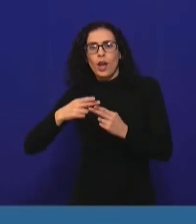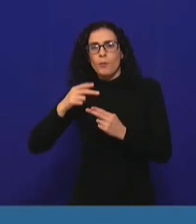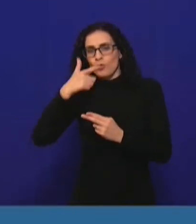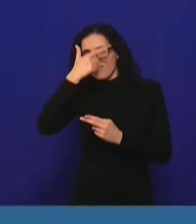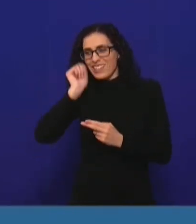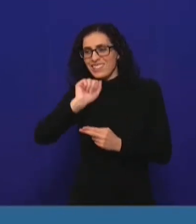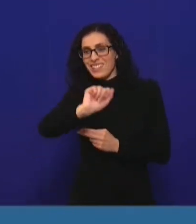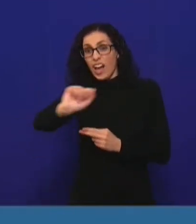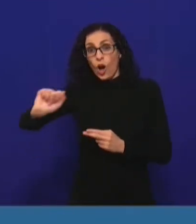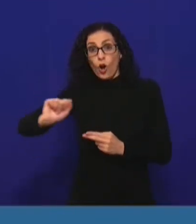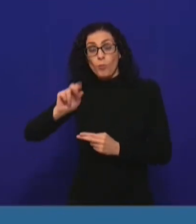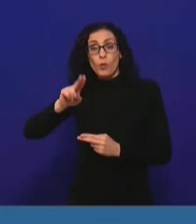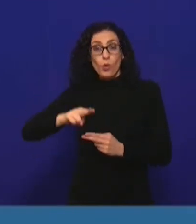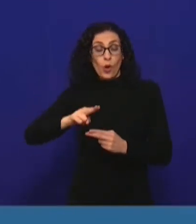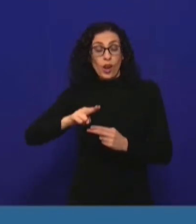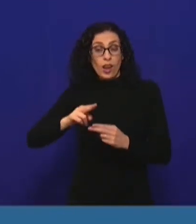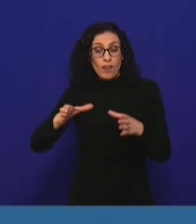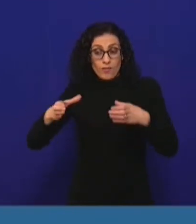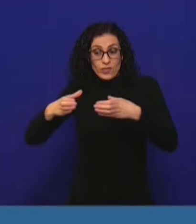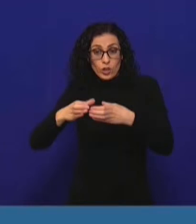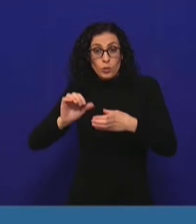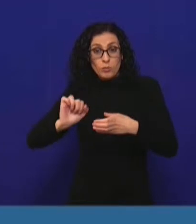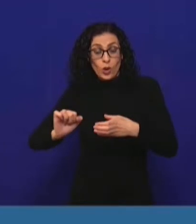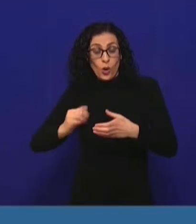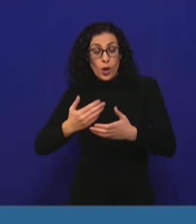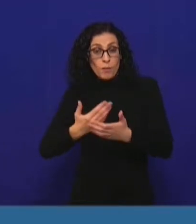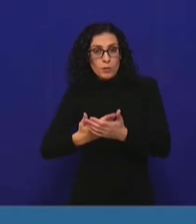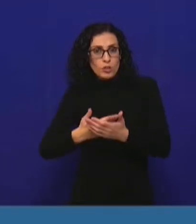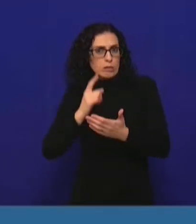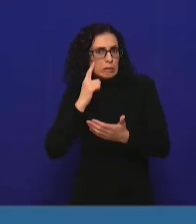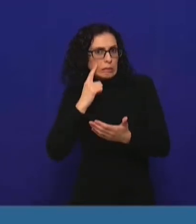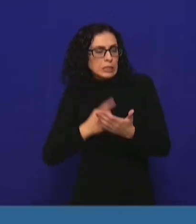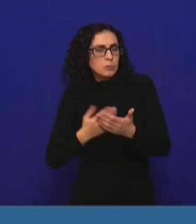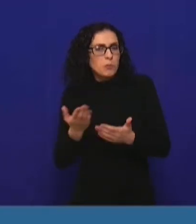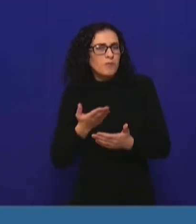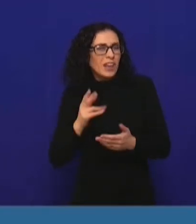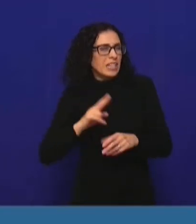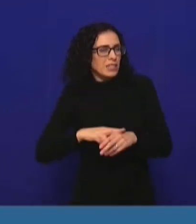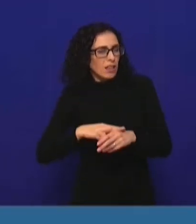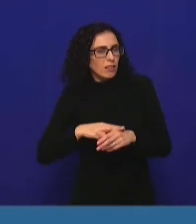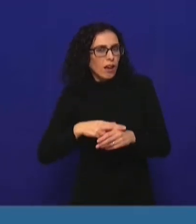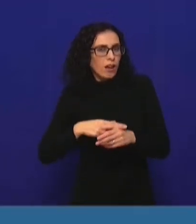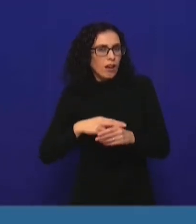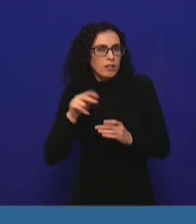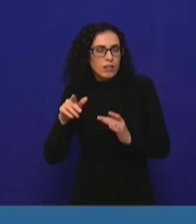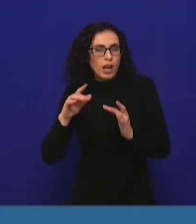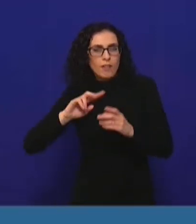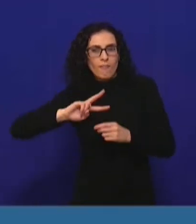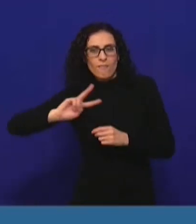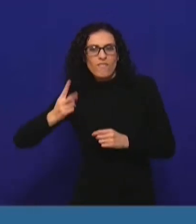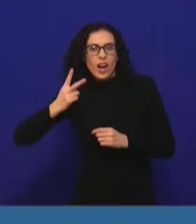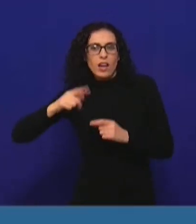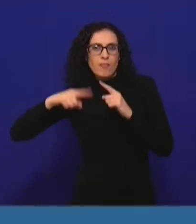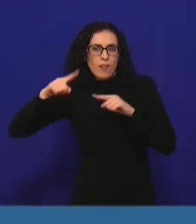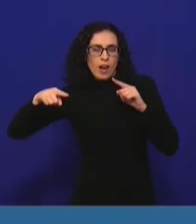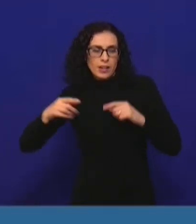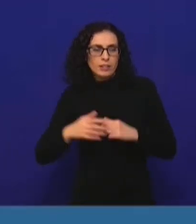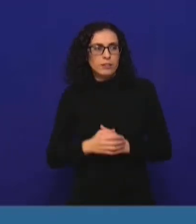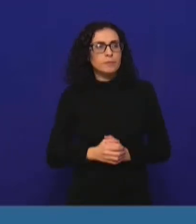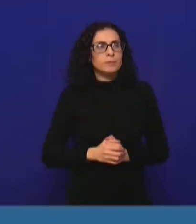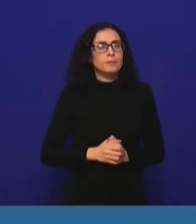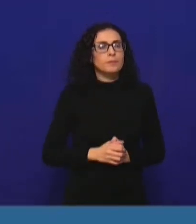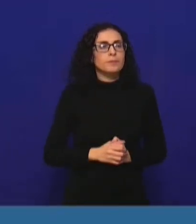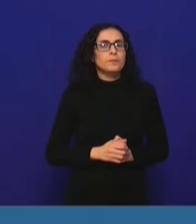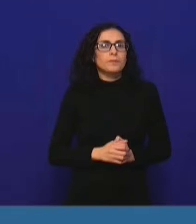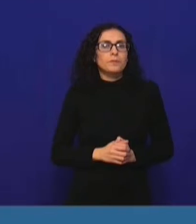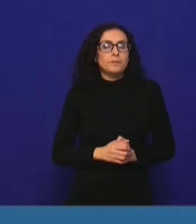in-nies ukoll li huma kienu f'dak il-cluster ħalli nippruvaw naraw minn fejn seta' kien dan ġej dan il-variant. Però bħalma qegħdin taraw